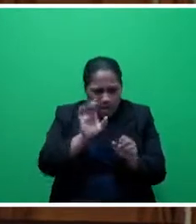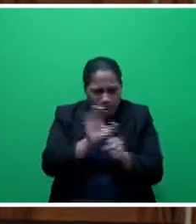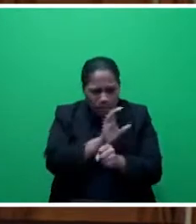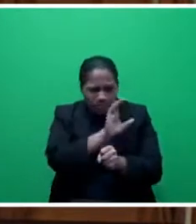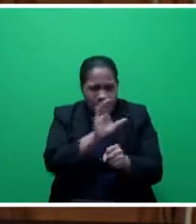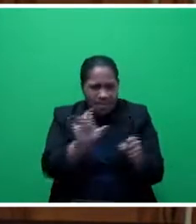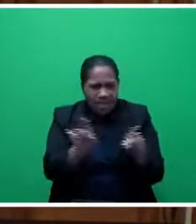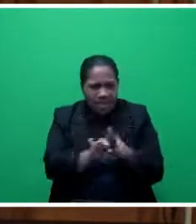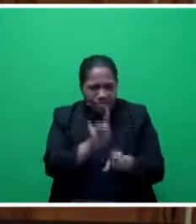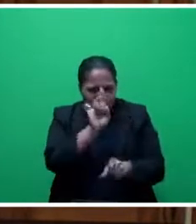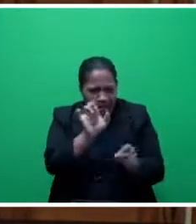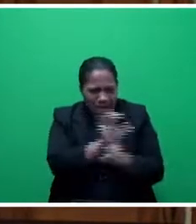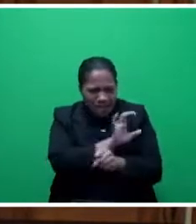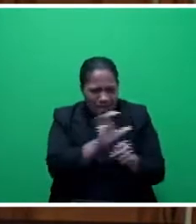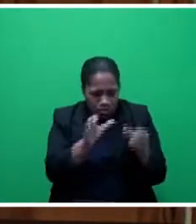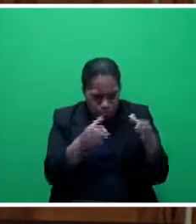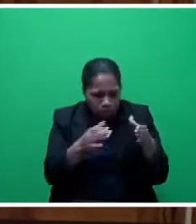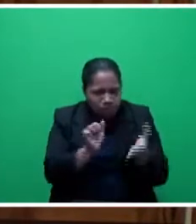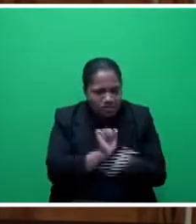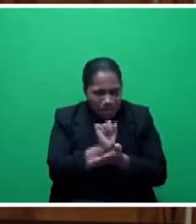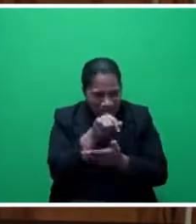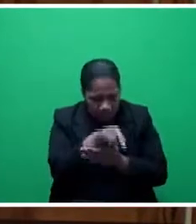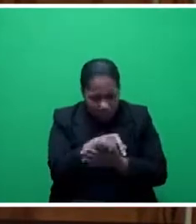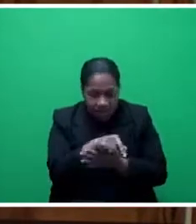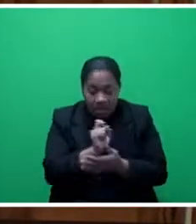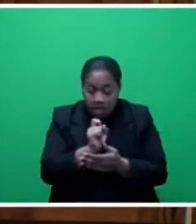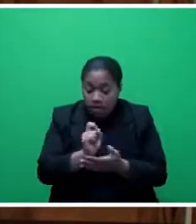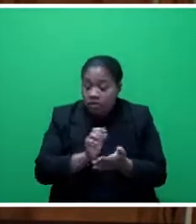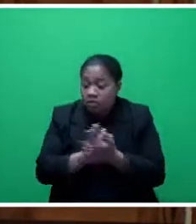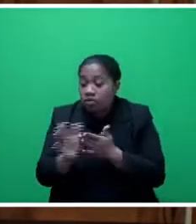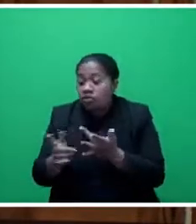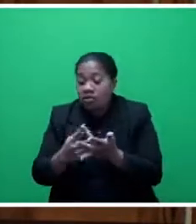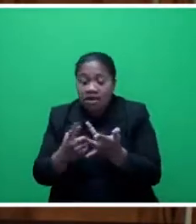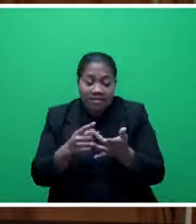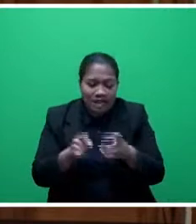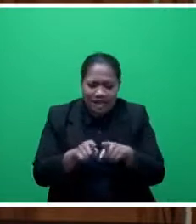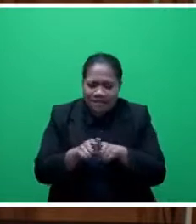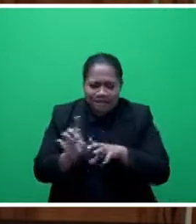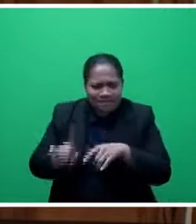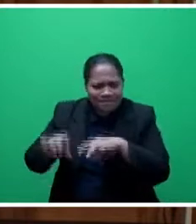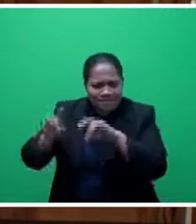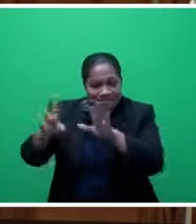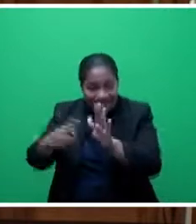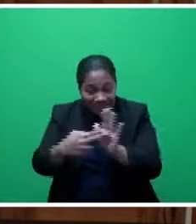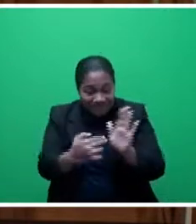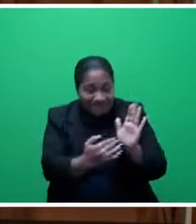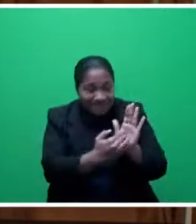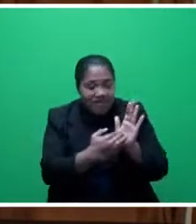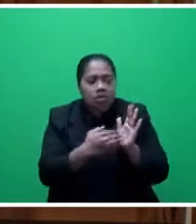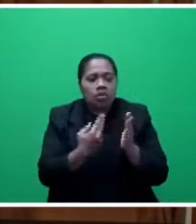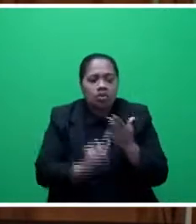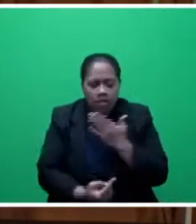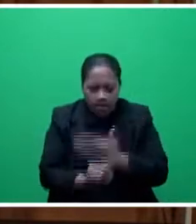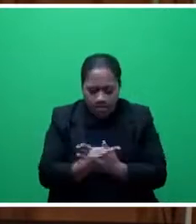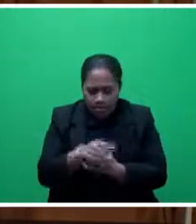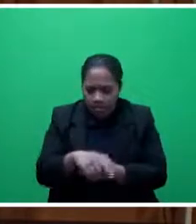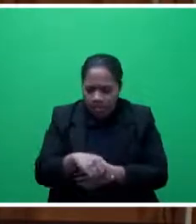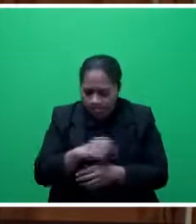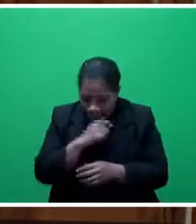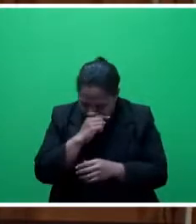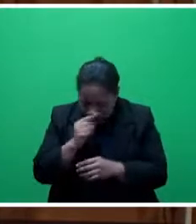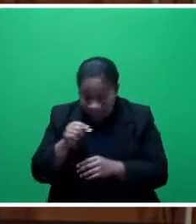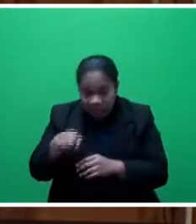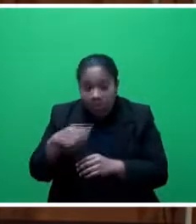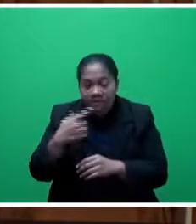sole agency. If you go to a number of other jurisdictions like Australia and New Zealand, you won't actually find, for example, only